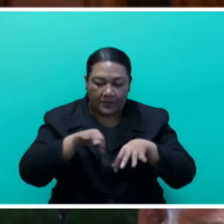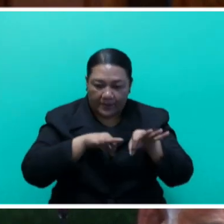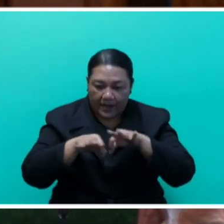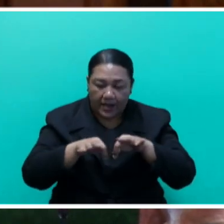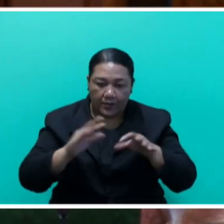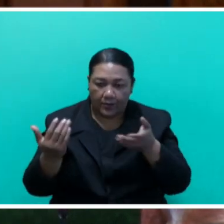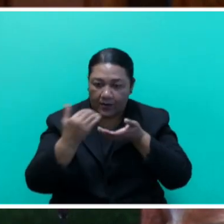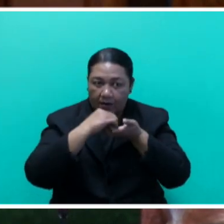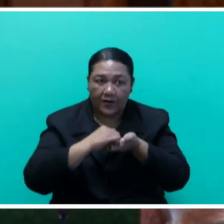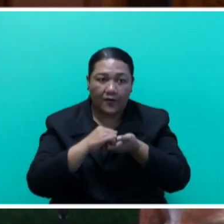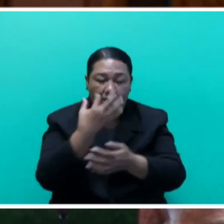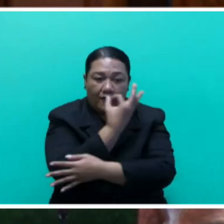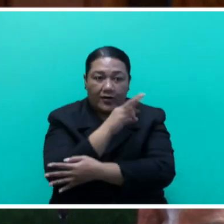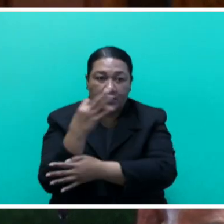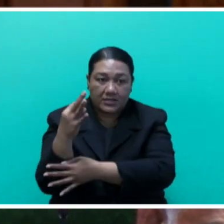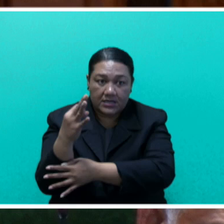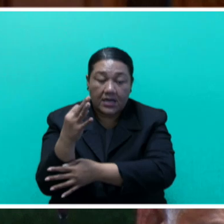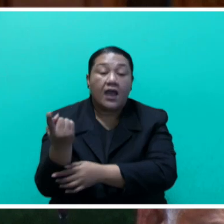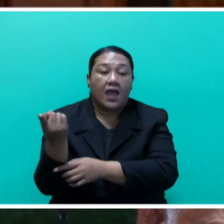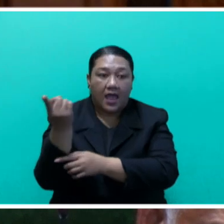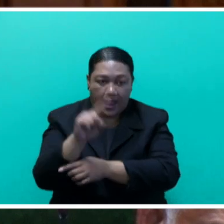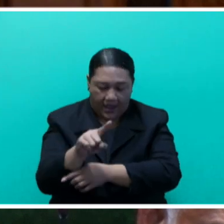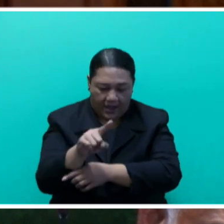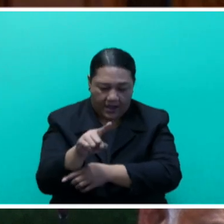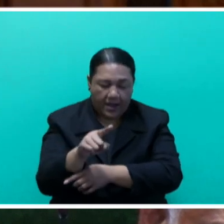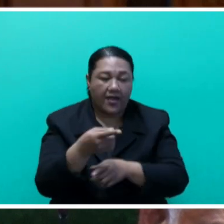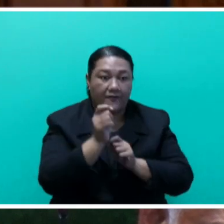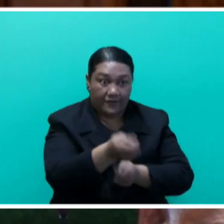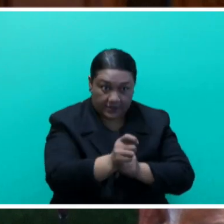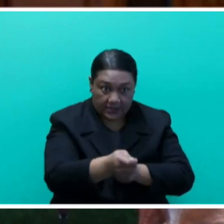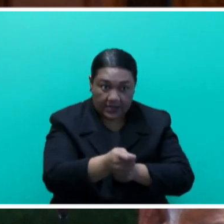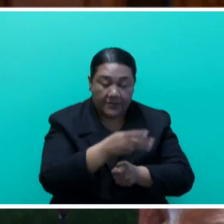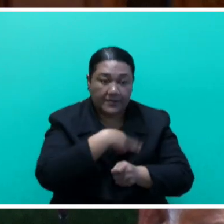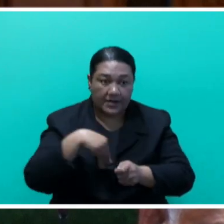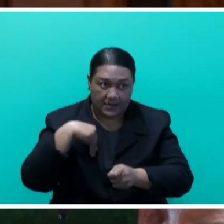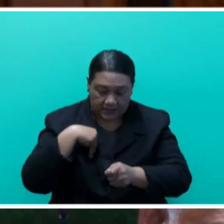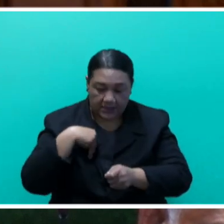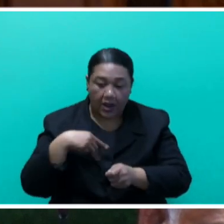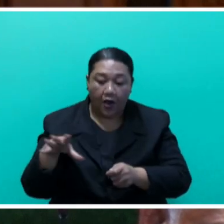with forestry, with fisheries, and also Ministry of Lands and TLTB